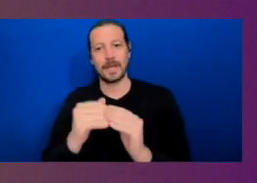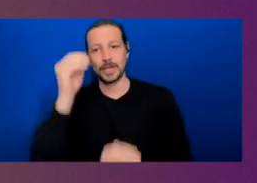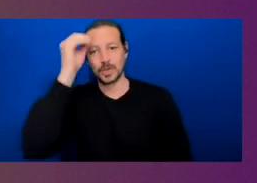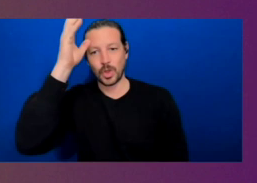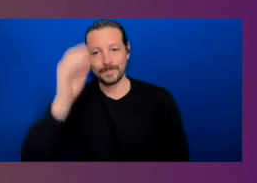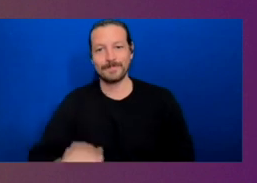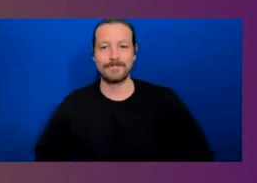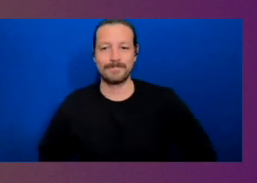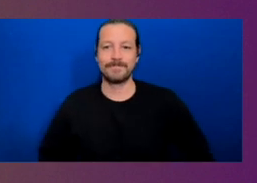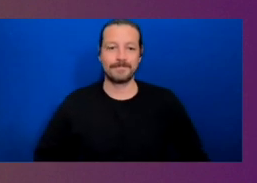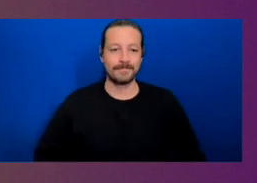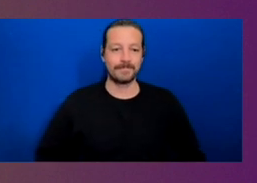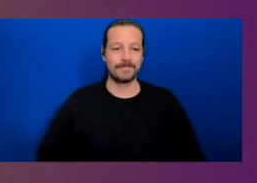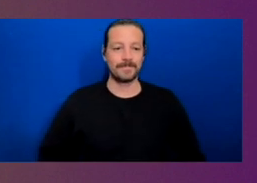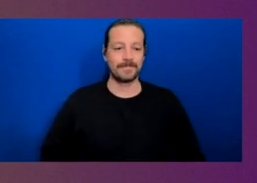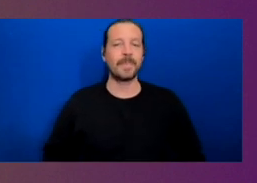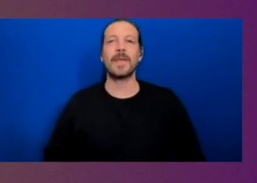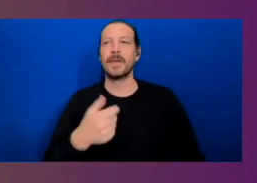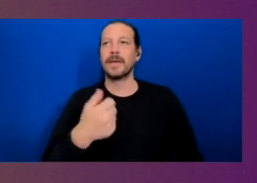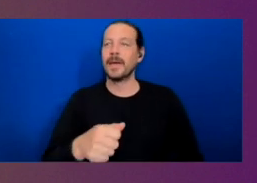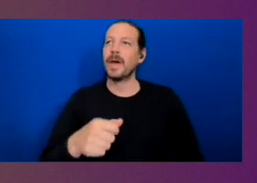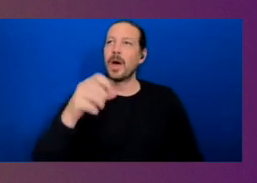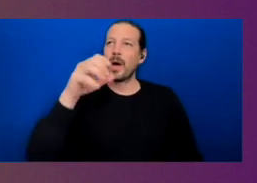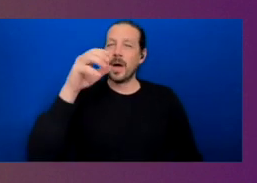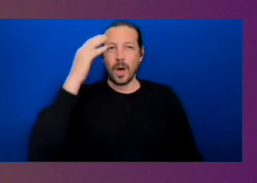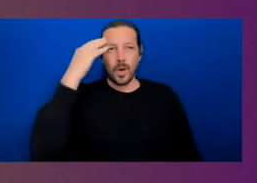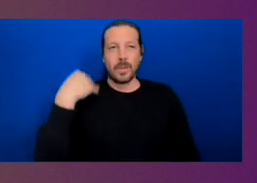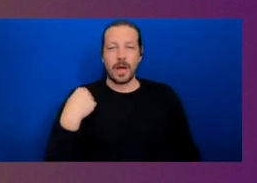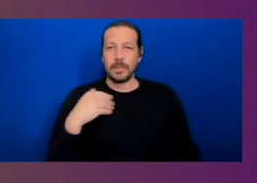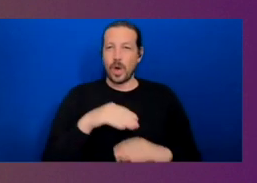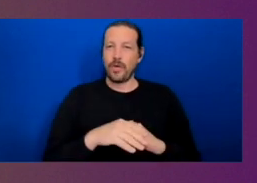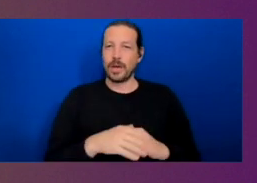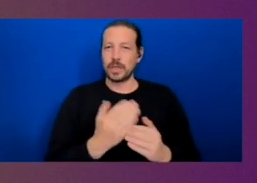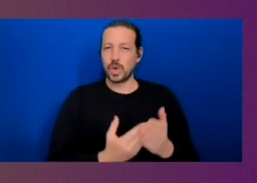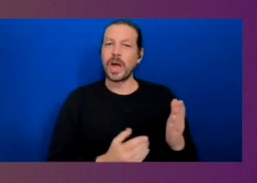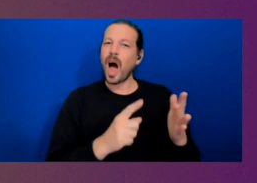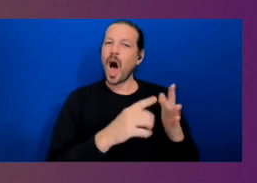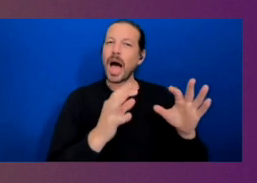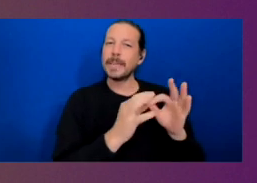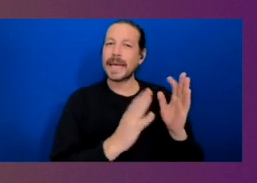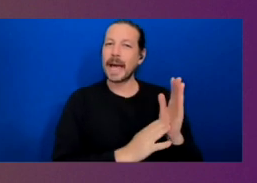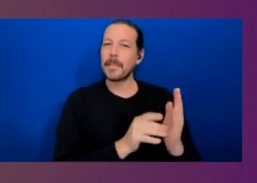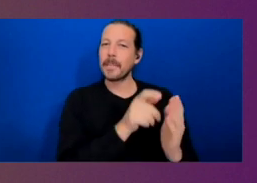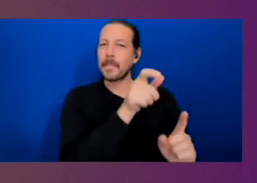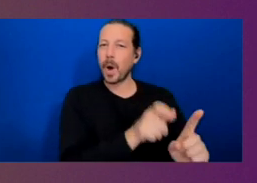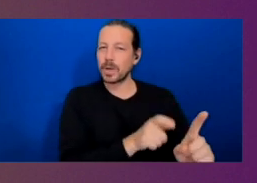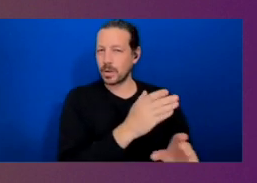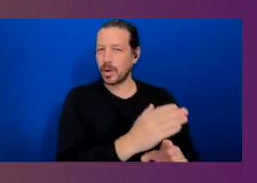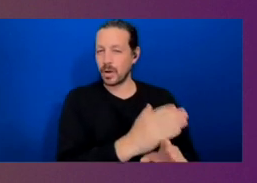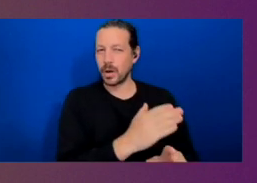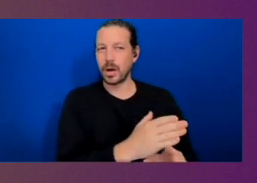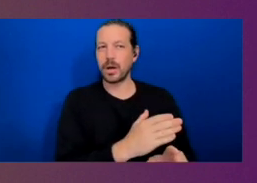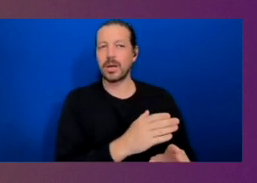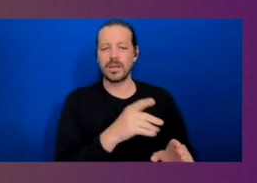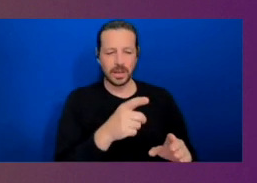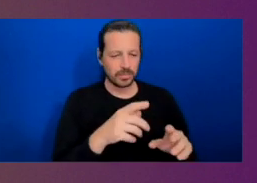me of a story. I remember speaking to someone at IBM who was working on some of the kind of the code that